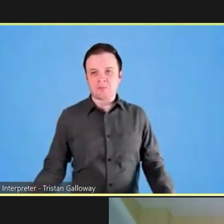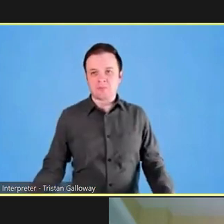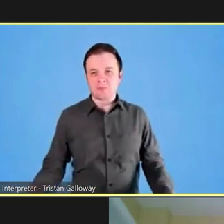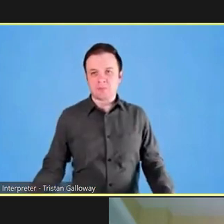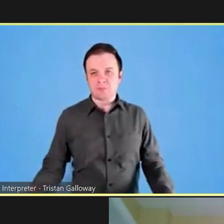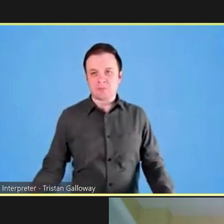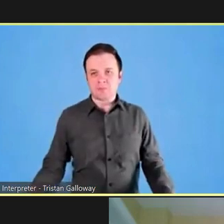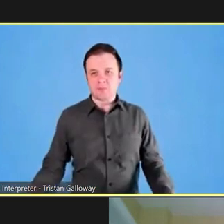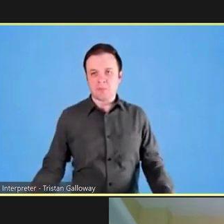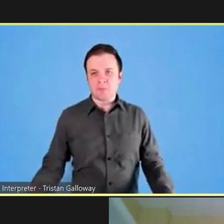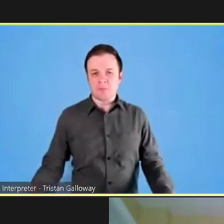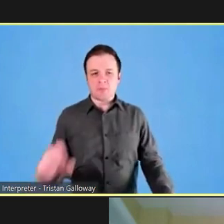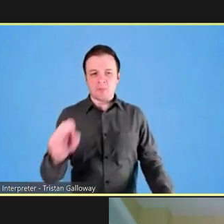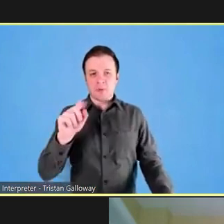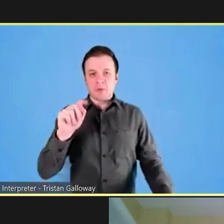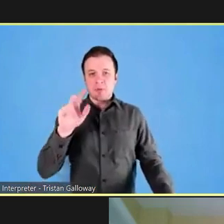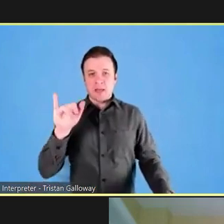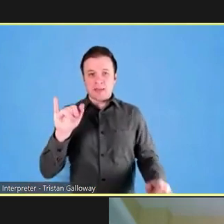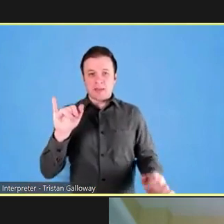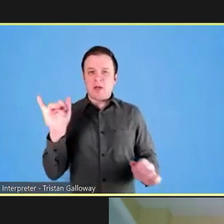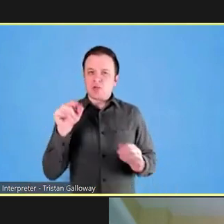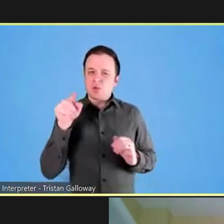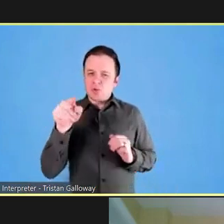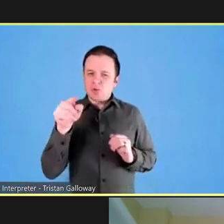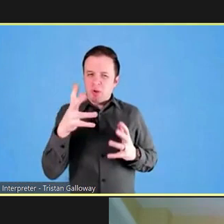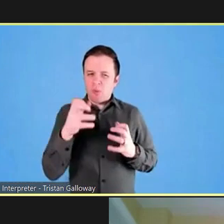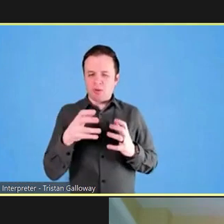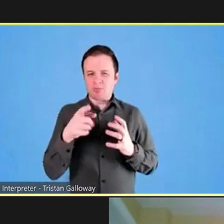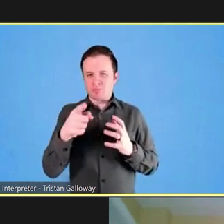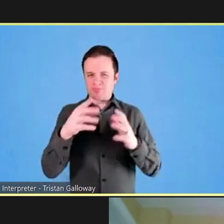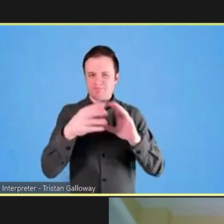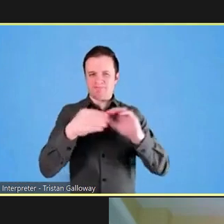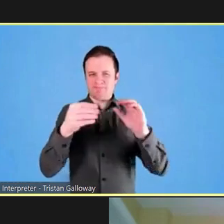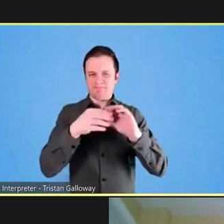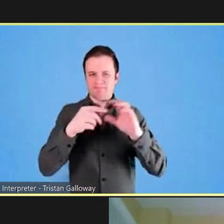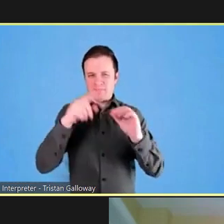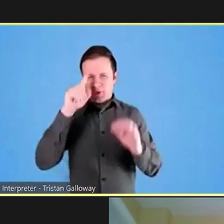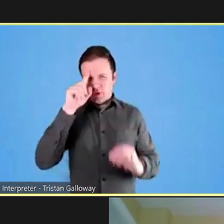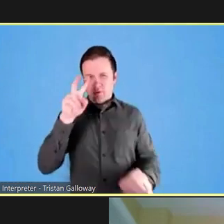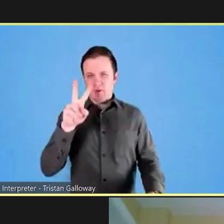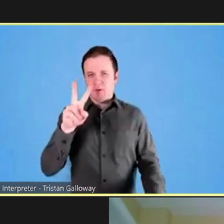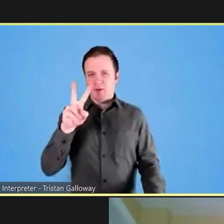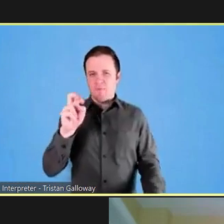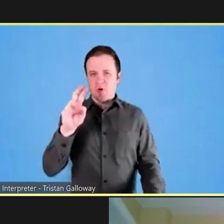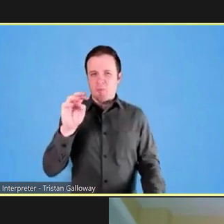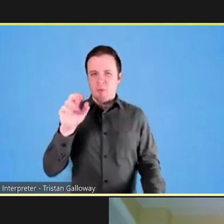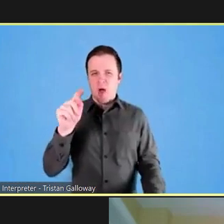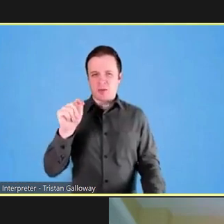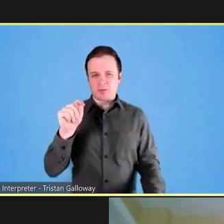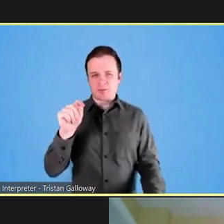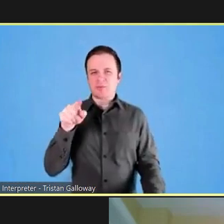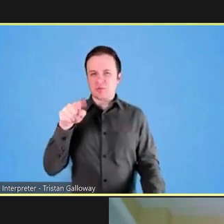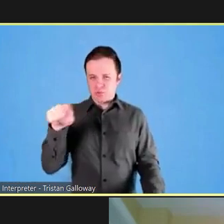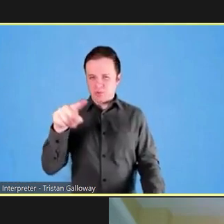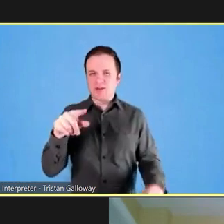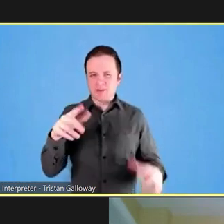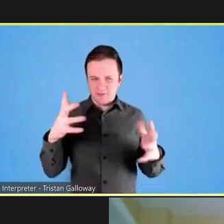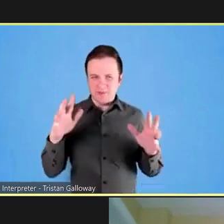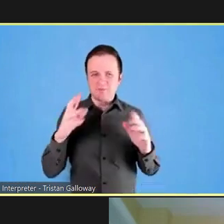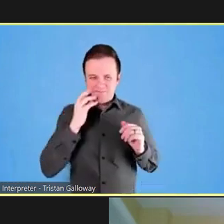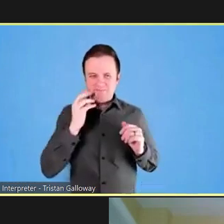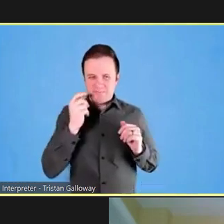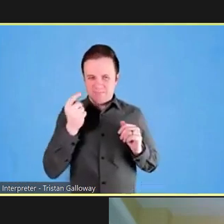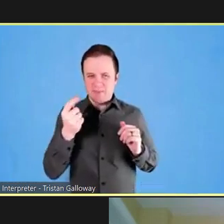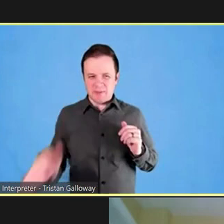Stacy, want to hold some space too for you to comment on, because I know Vermont has had the opportunity to use this a little bit. What